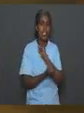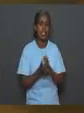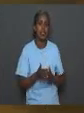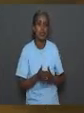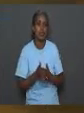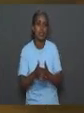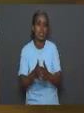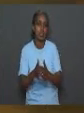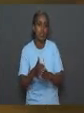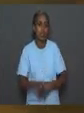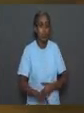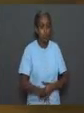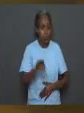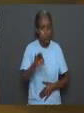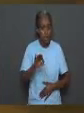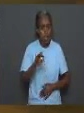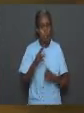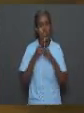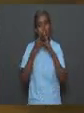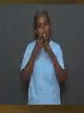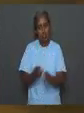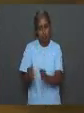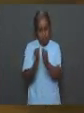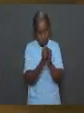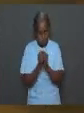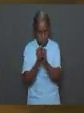principles to find a solution together.